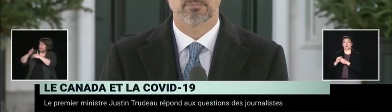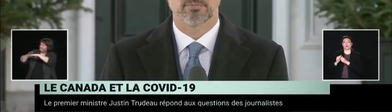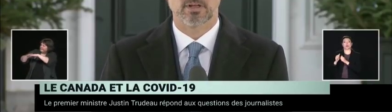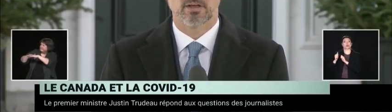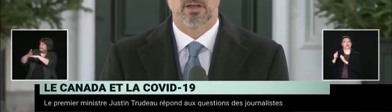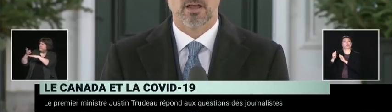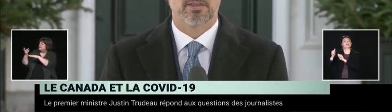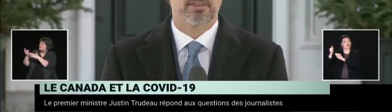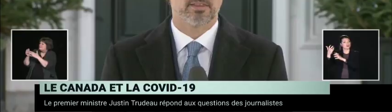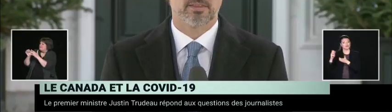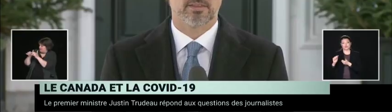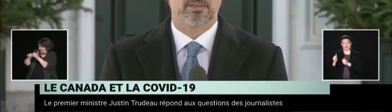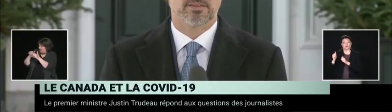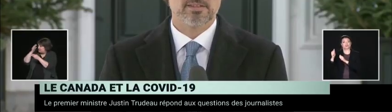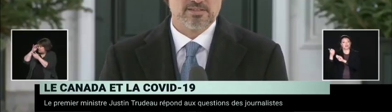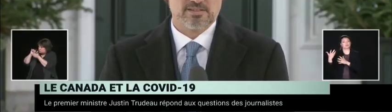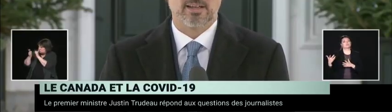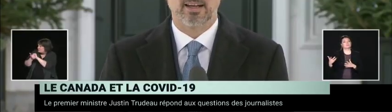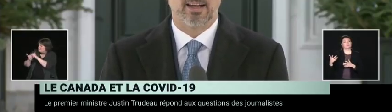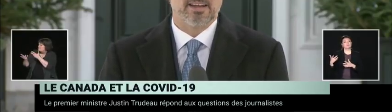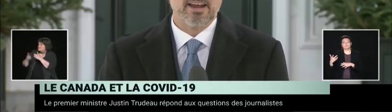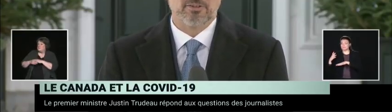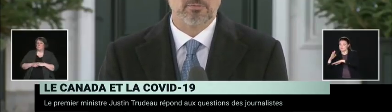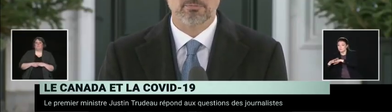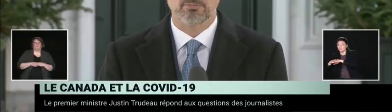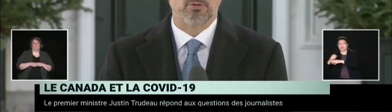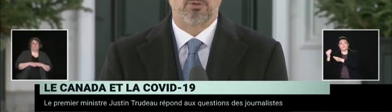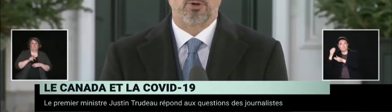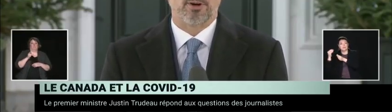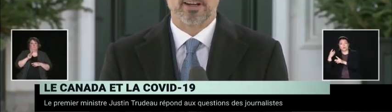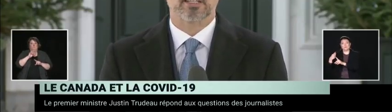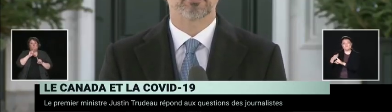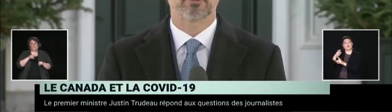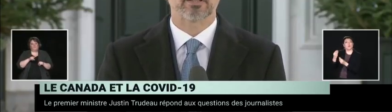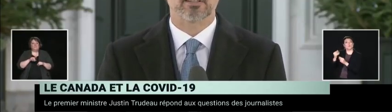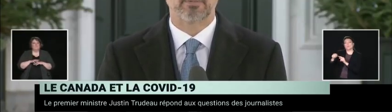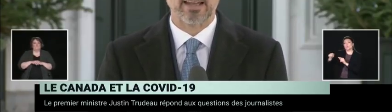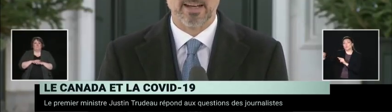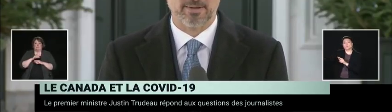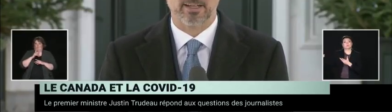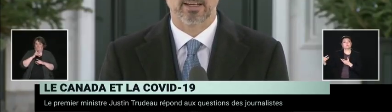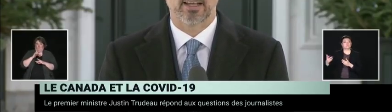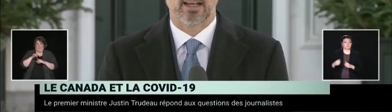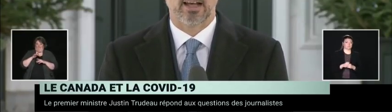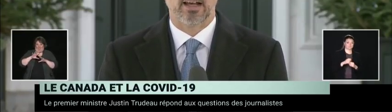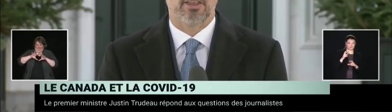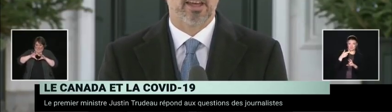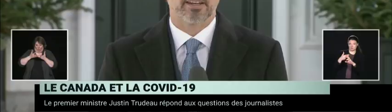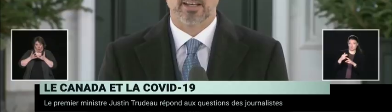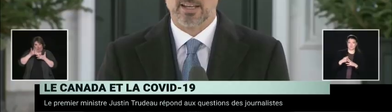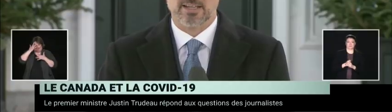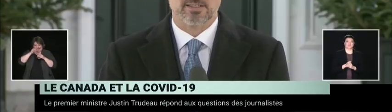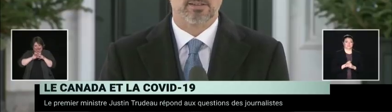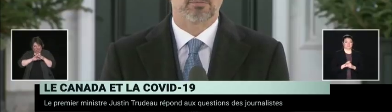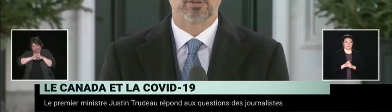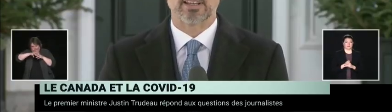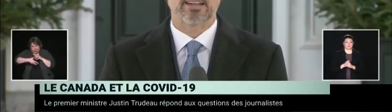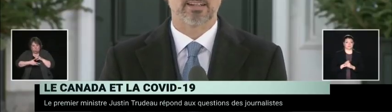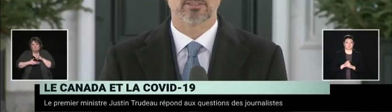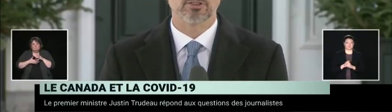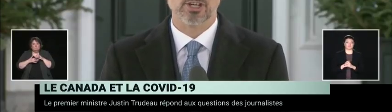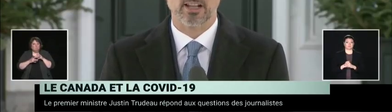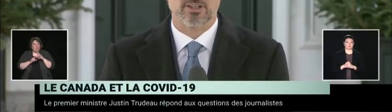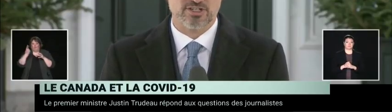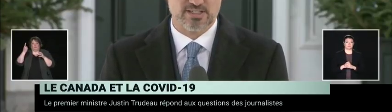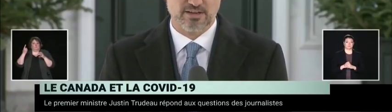from. This is a never-before experienced pandemic that is